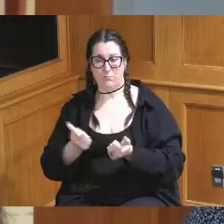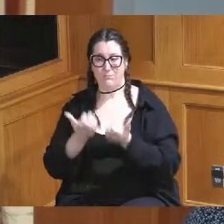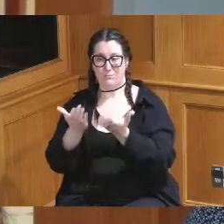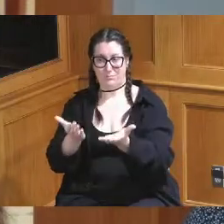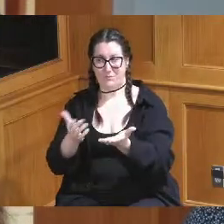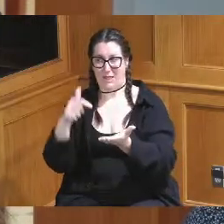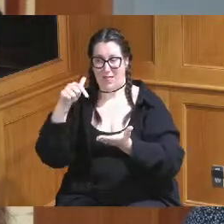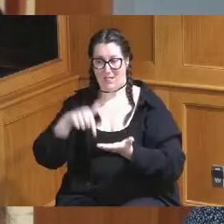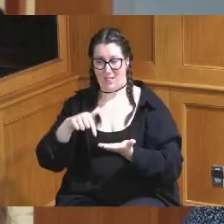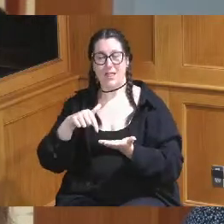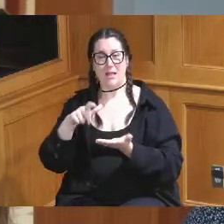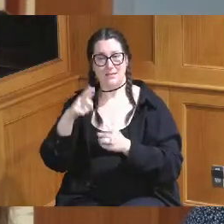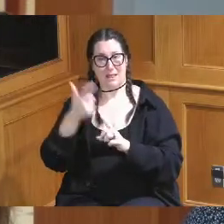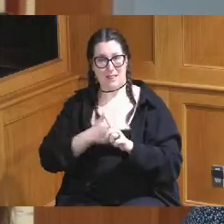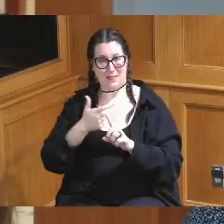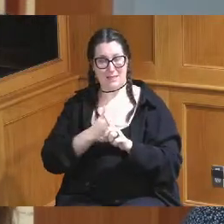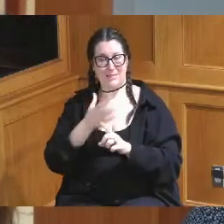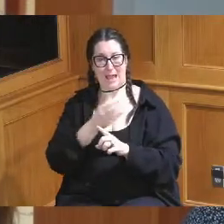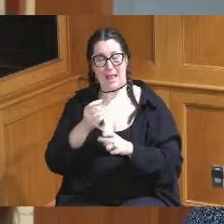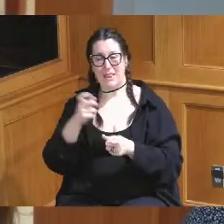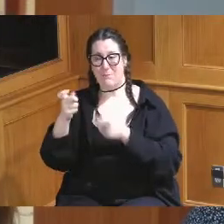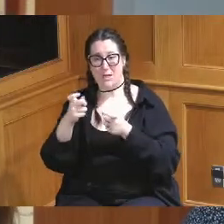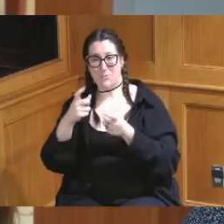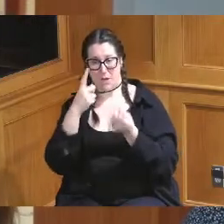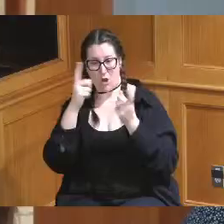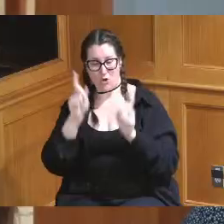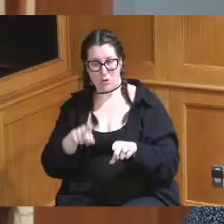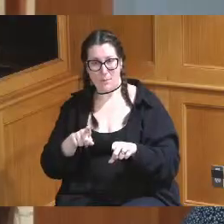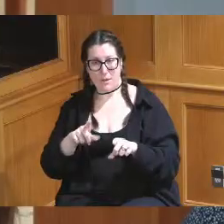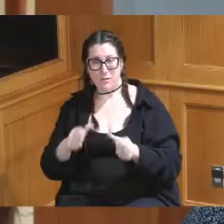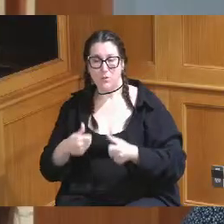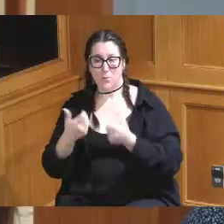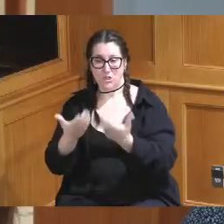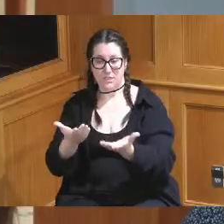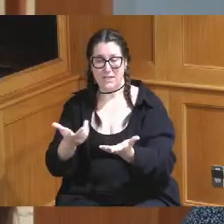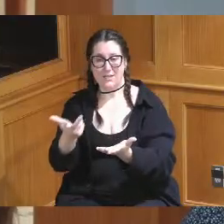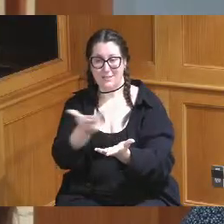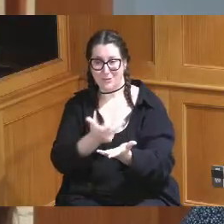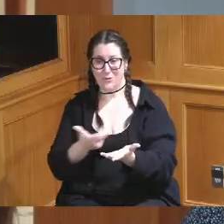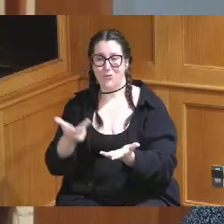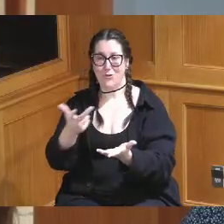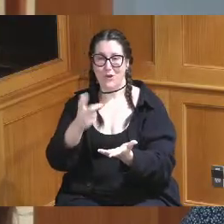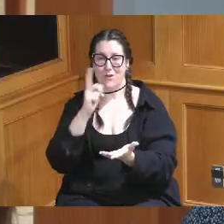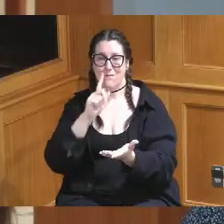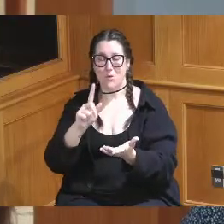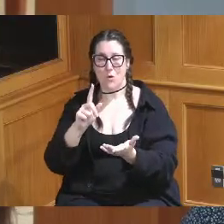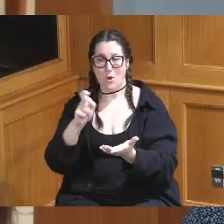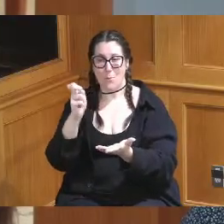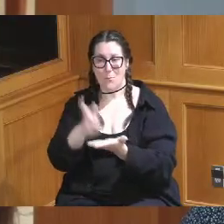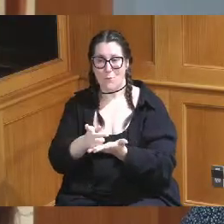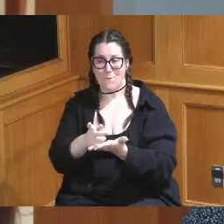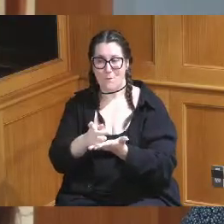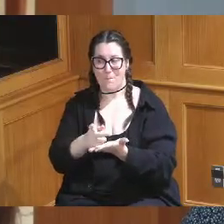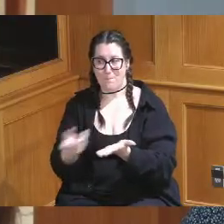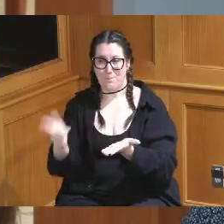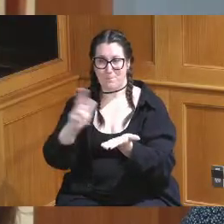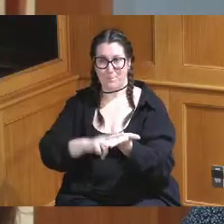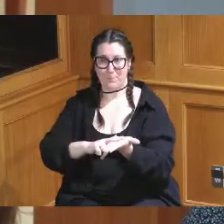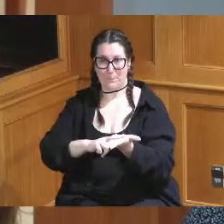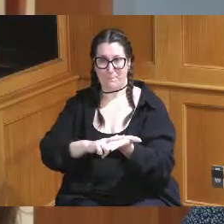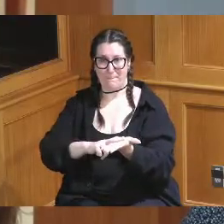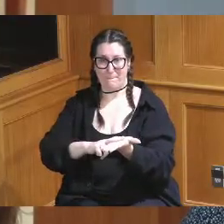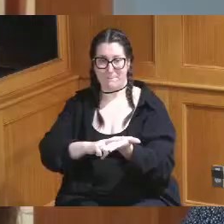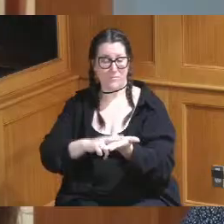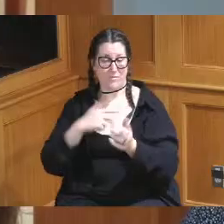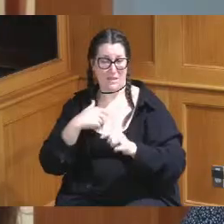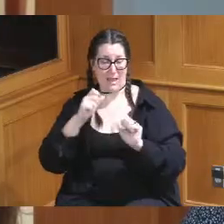the lease and the management agreement, and to present it to the team for signature. Happy to